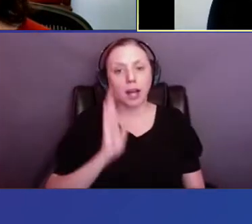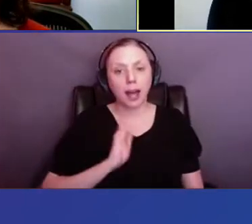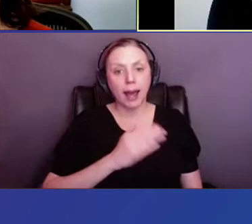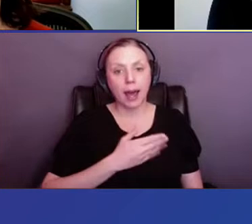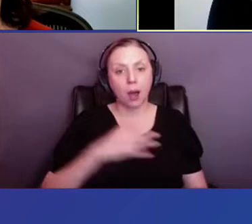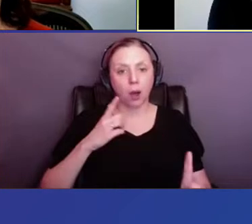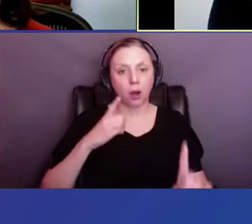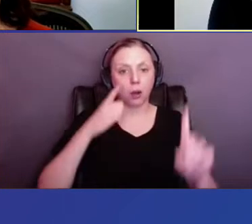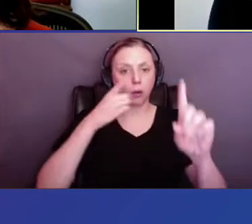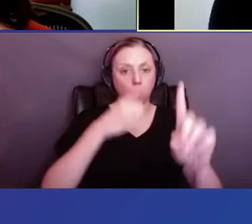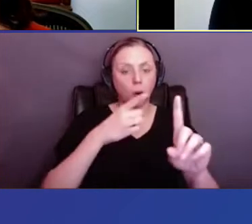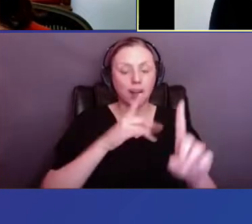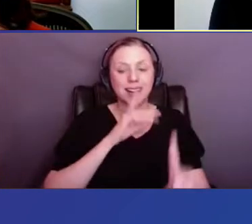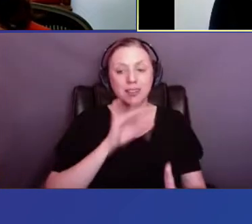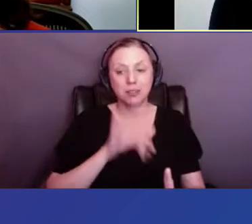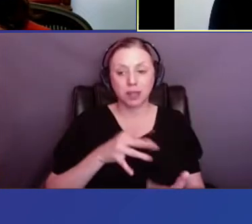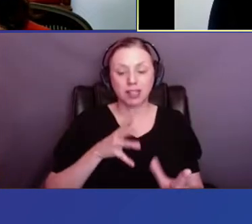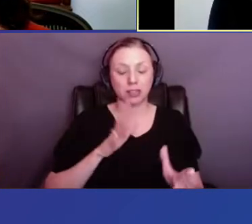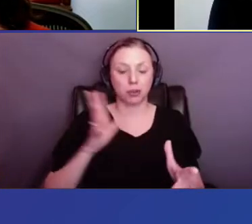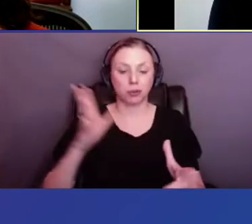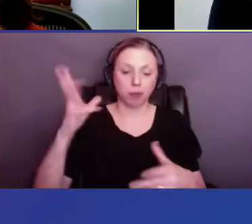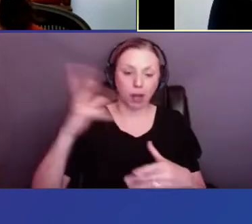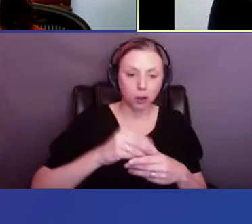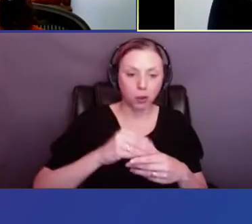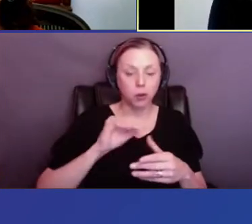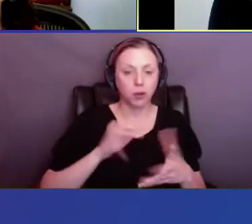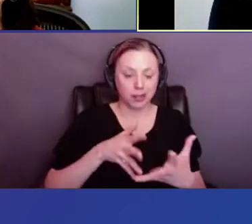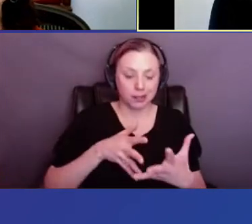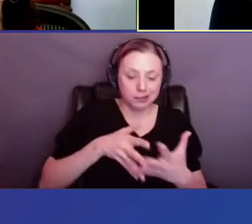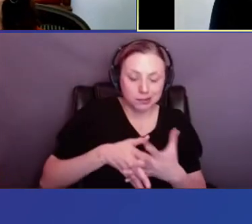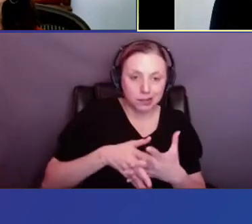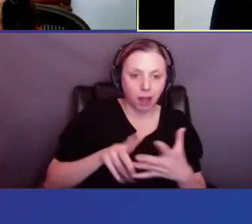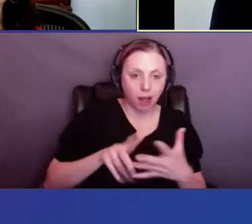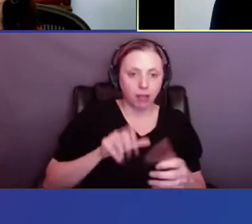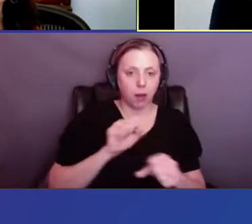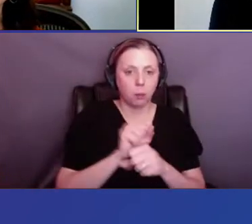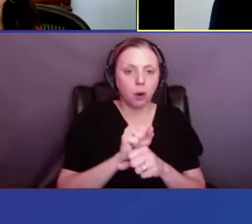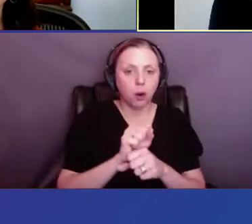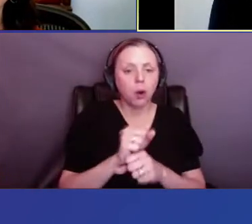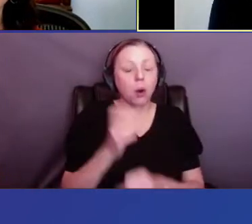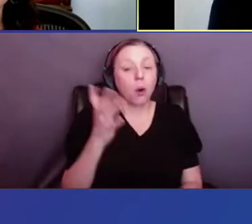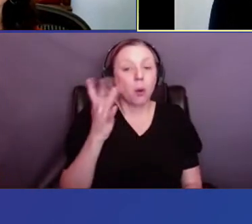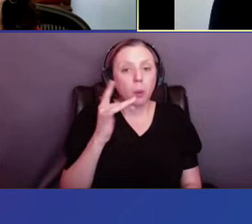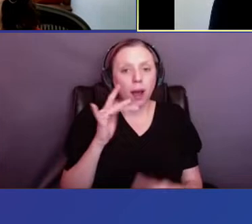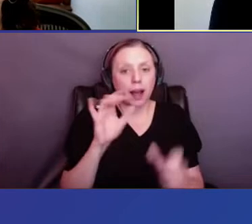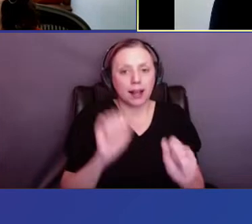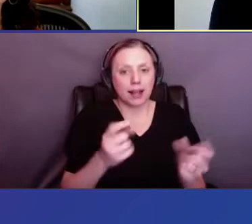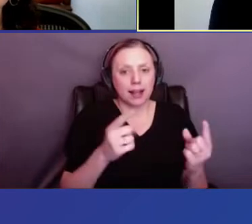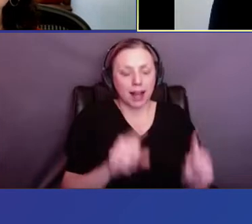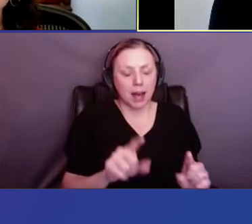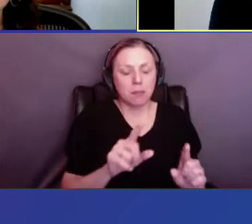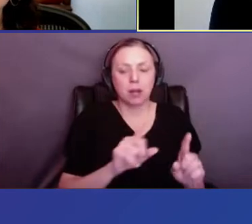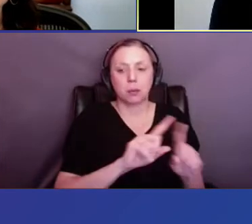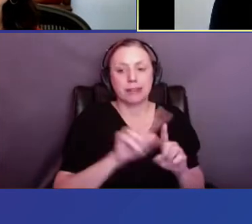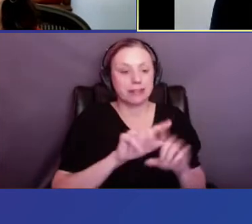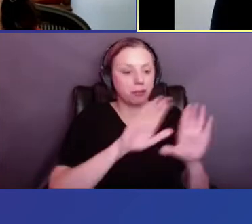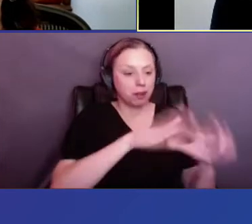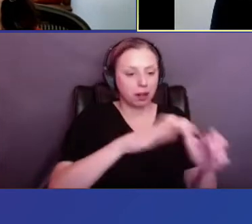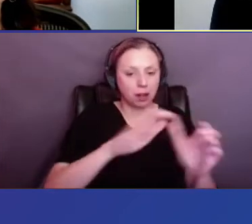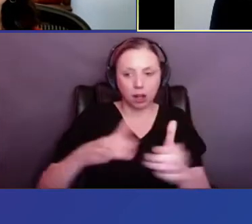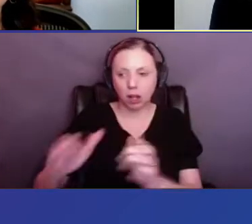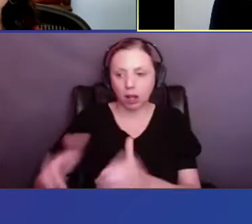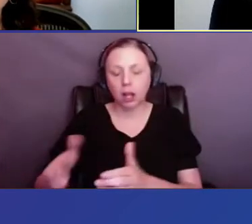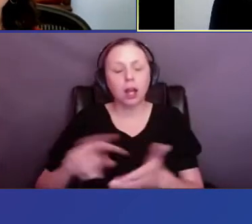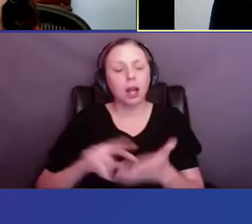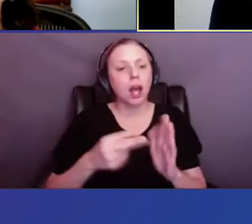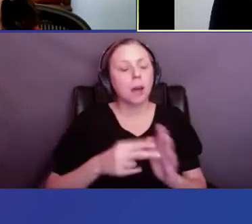move, be able to embed the work, to seed the work so that it can happen and doing that with various audiences, whether it's politicians